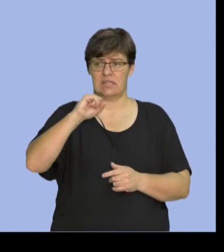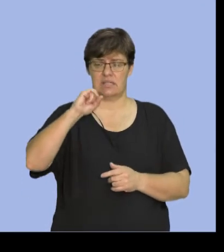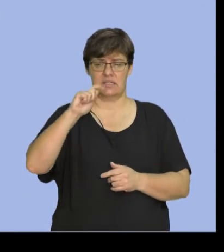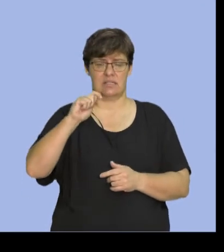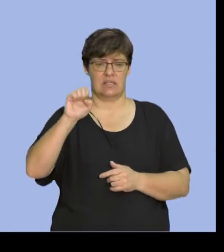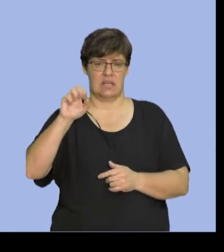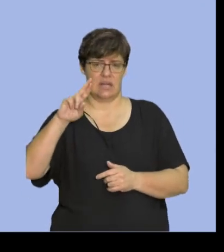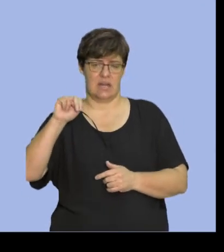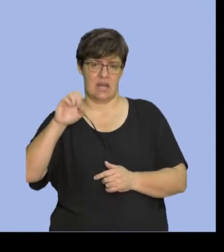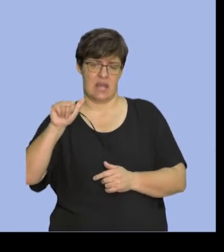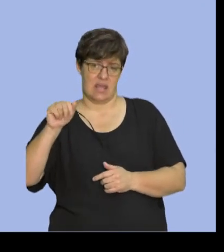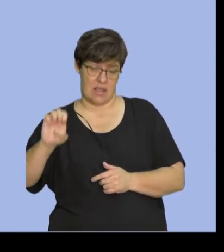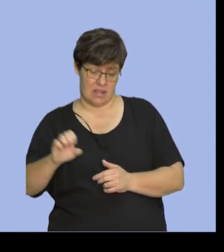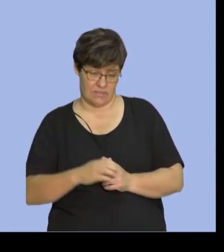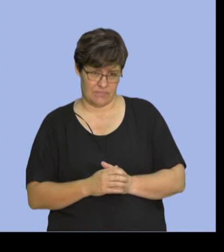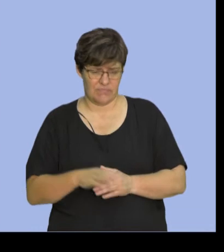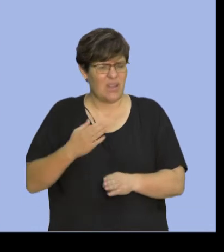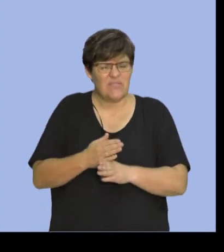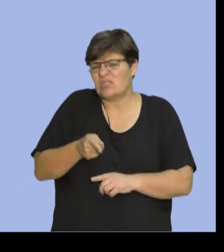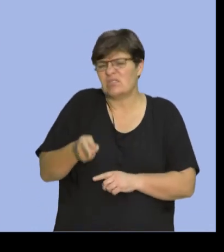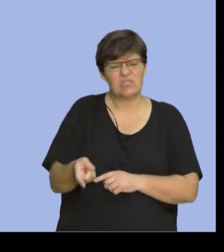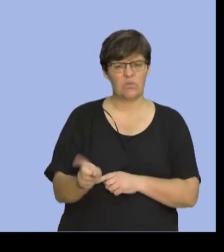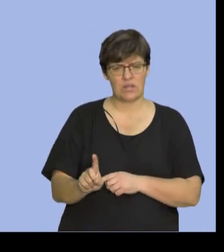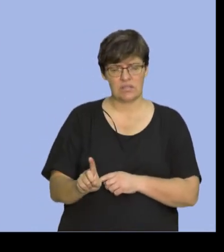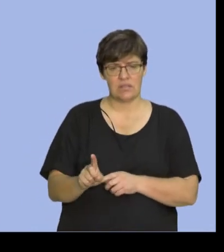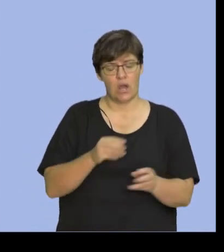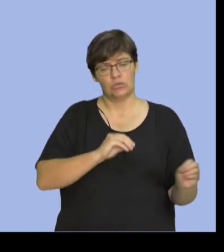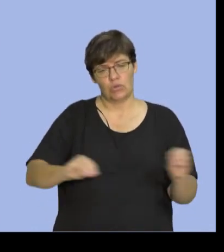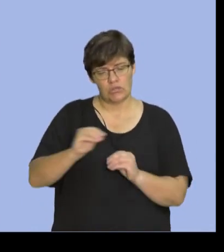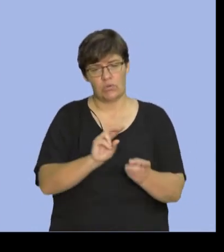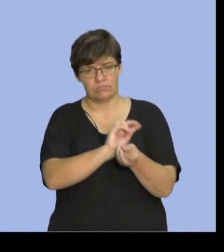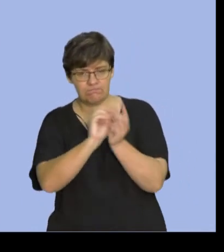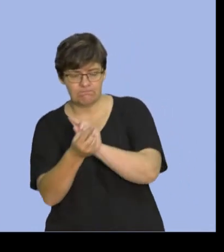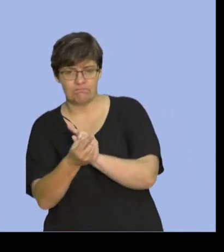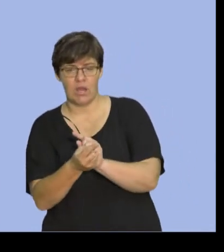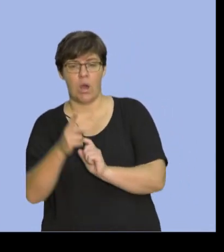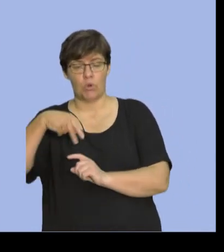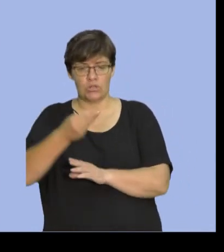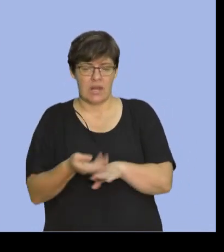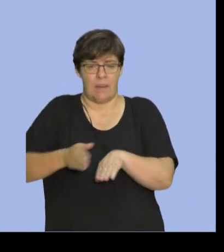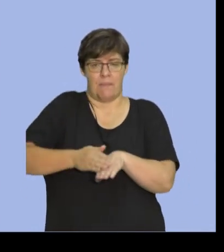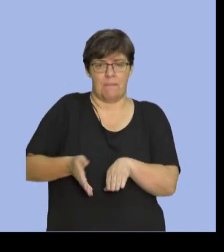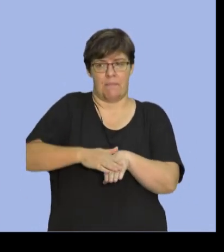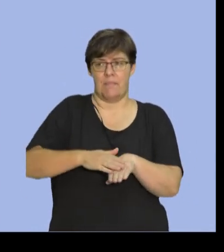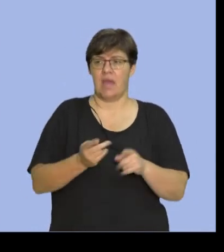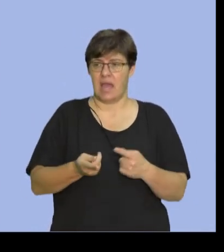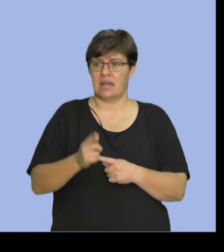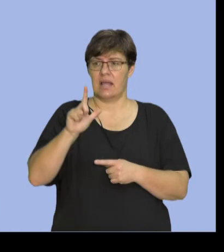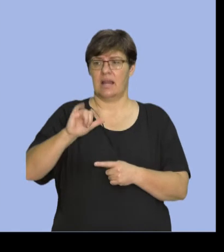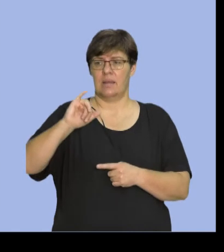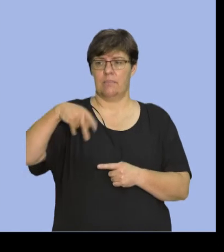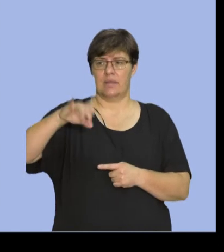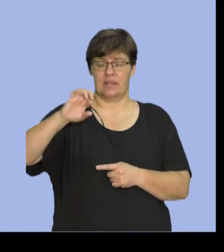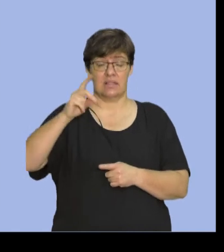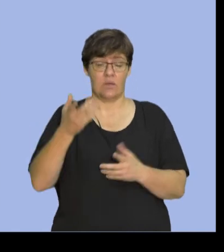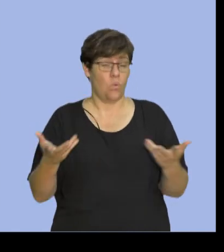The functions of these is that they transport and modify and they pack proteins and lipids into the Golgi vesicles,